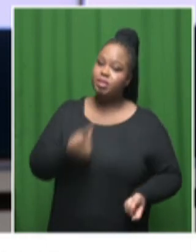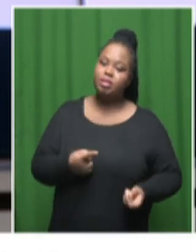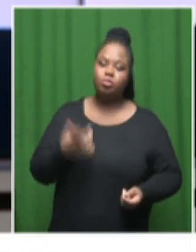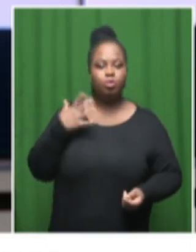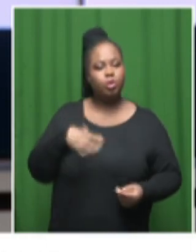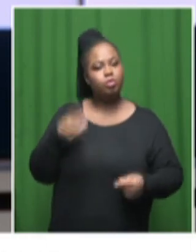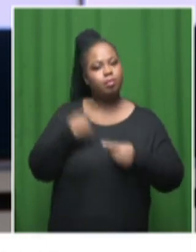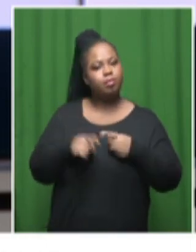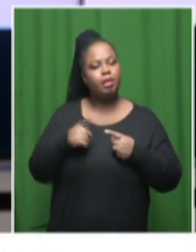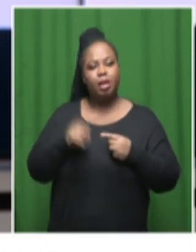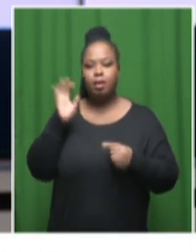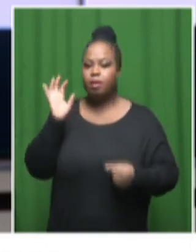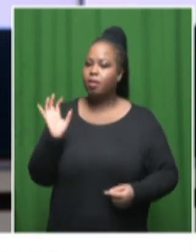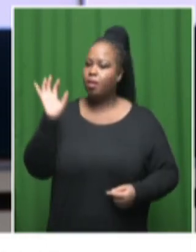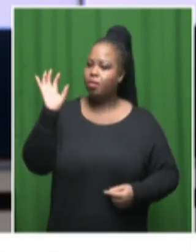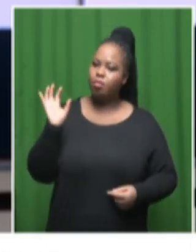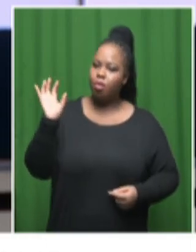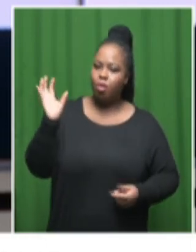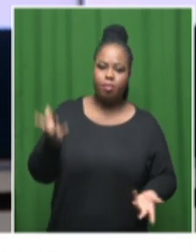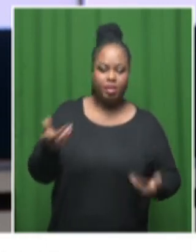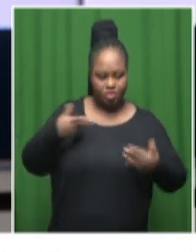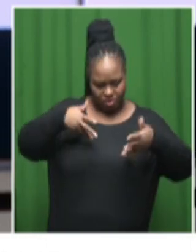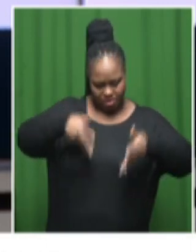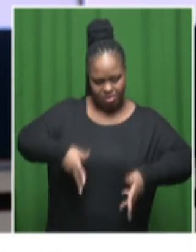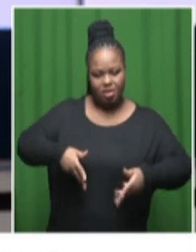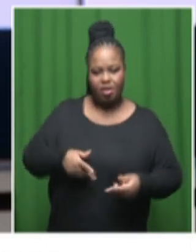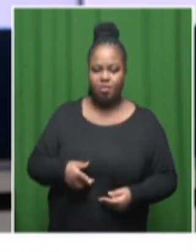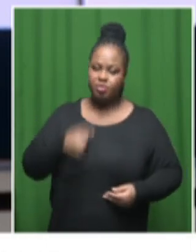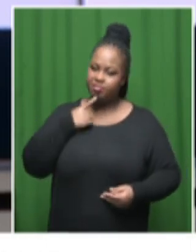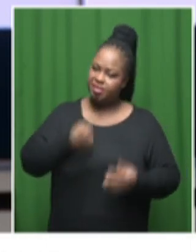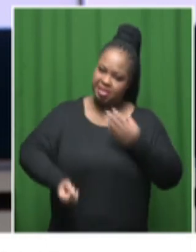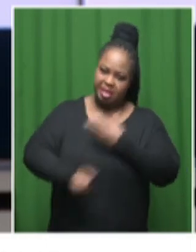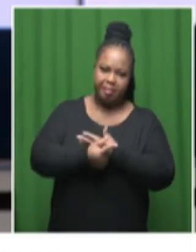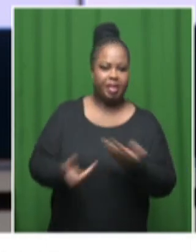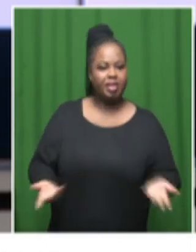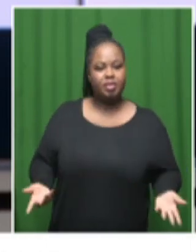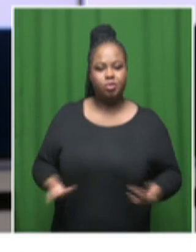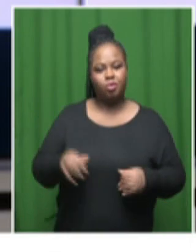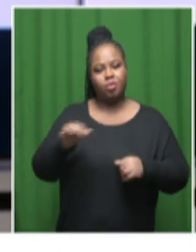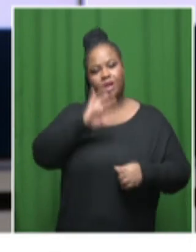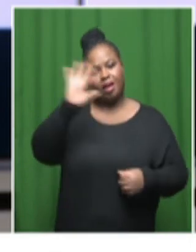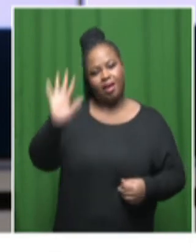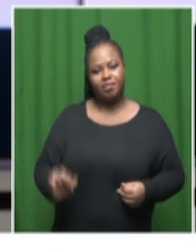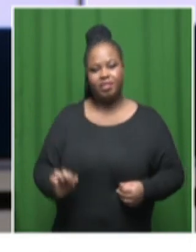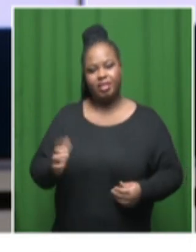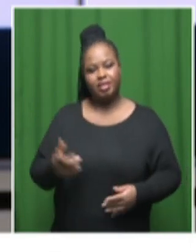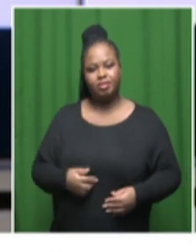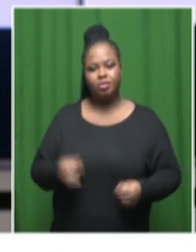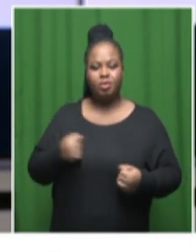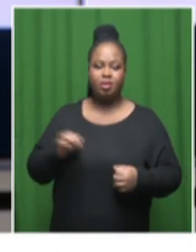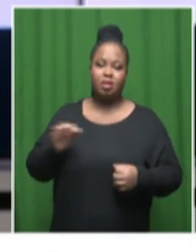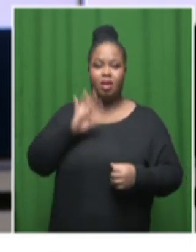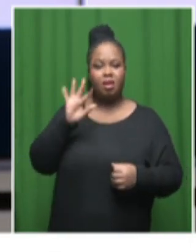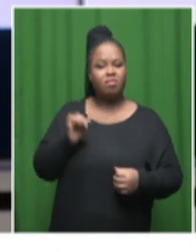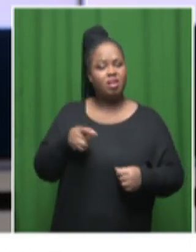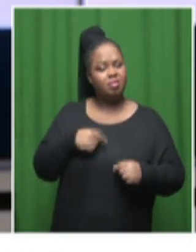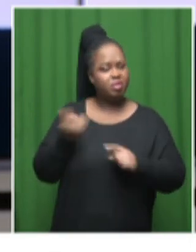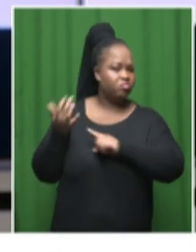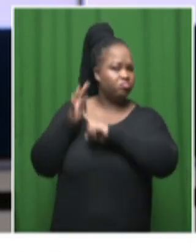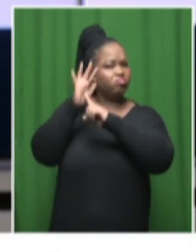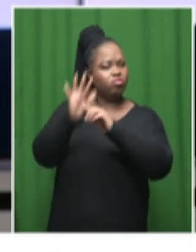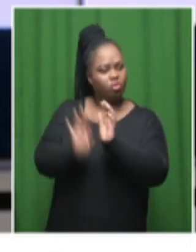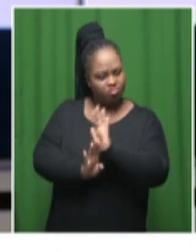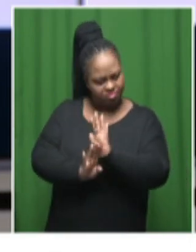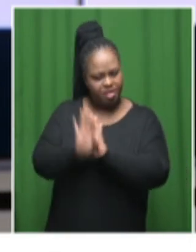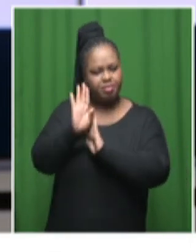play netball, where are we going? We're here and we're saying this is happening, and we are all Africans, and let's let Africa, you know, shine and